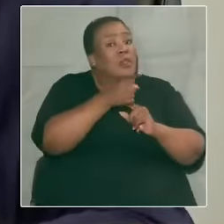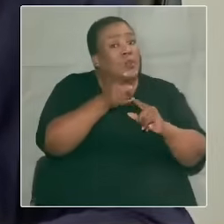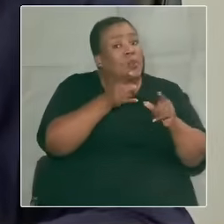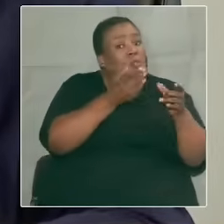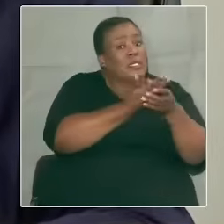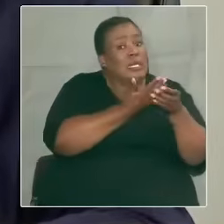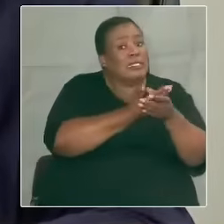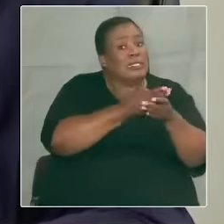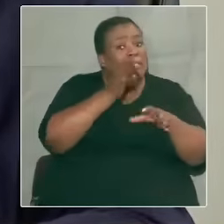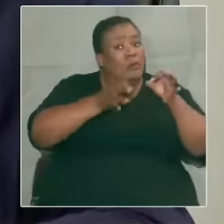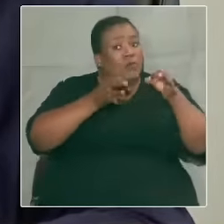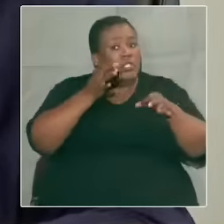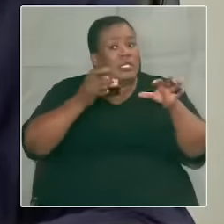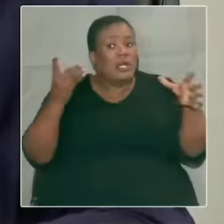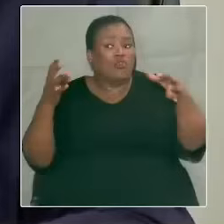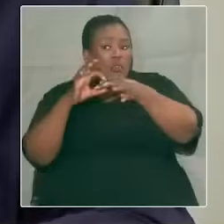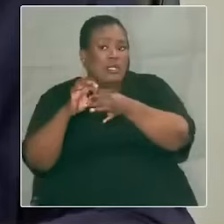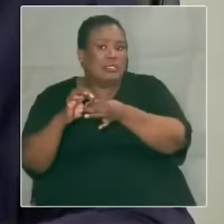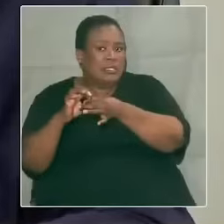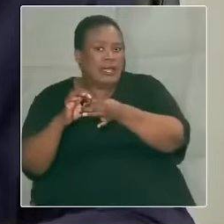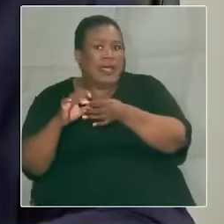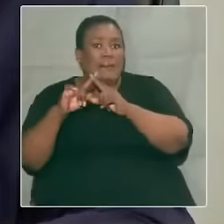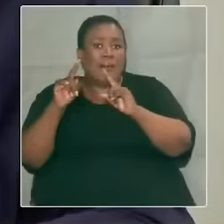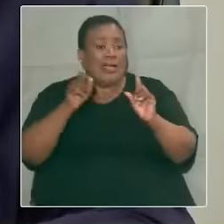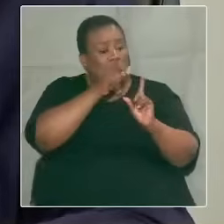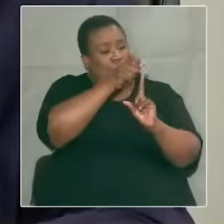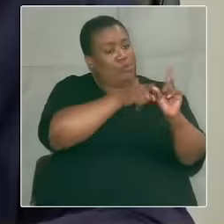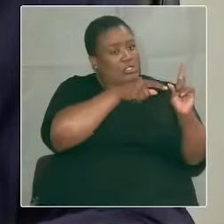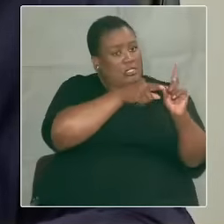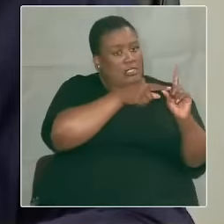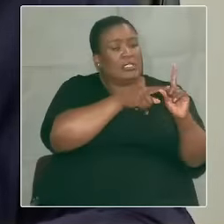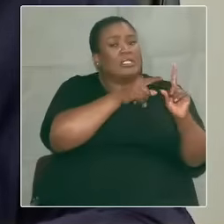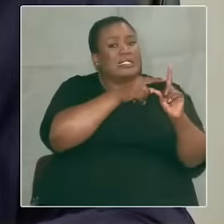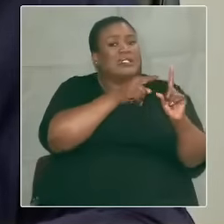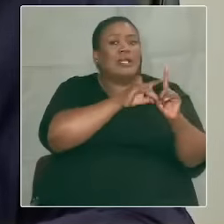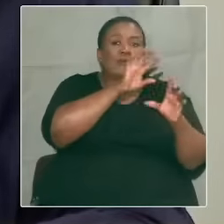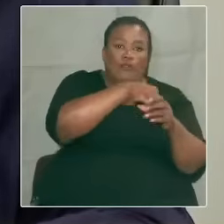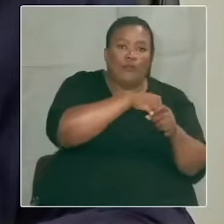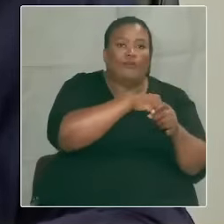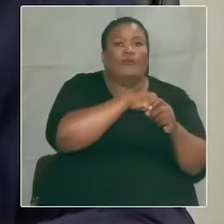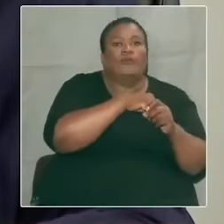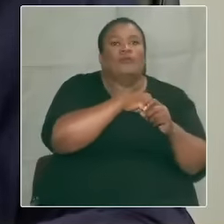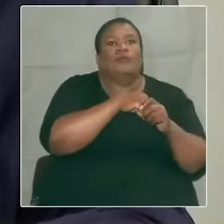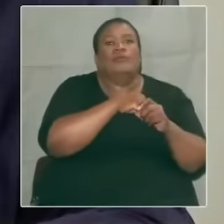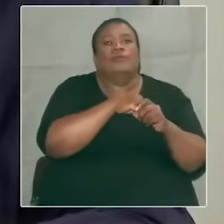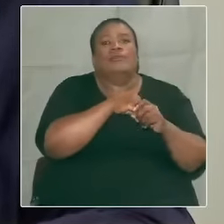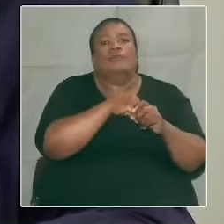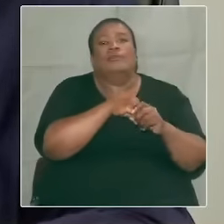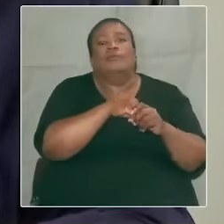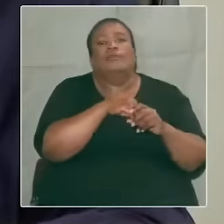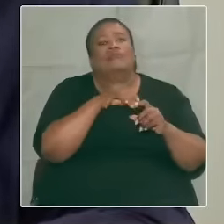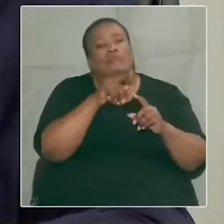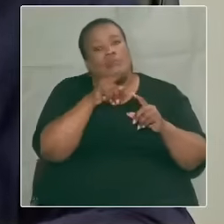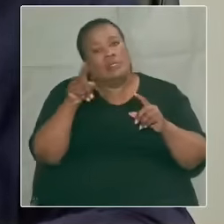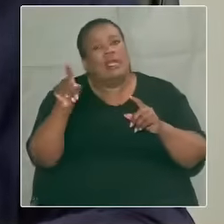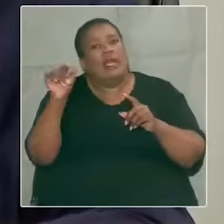related, but their client is involved in those cases.